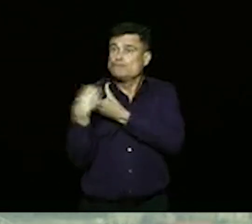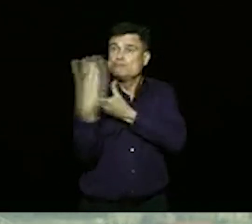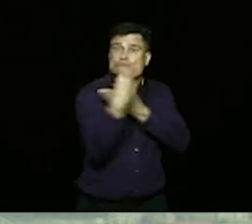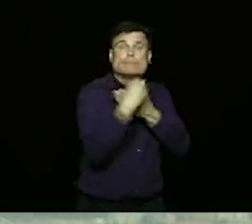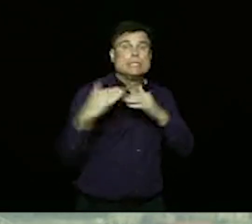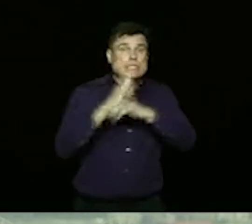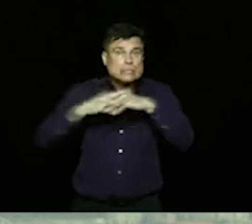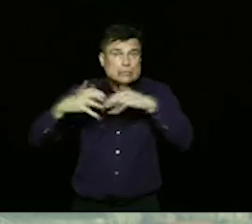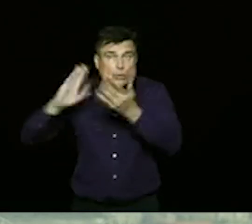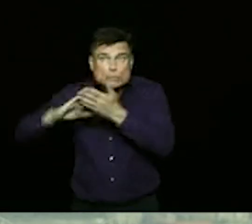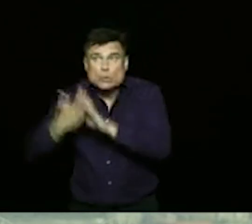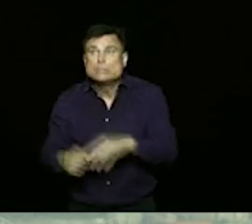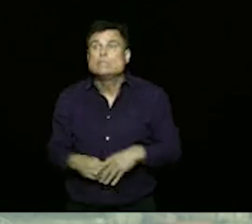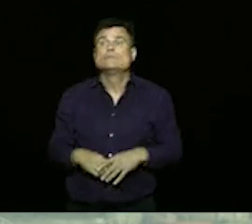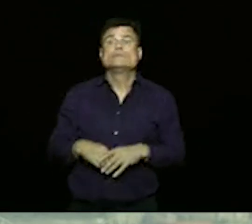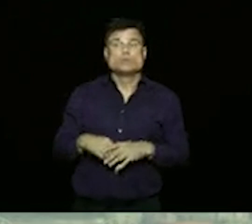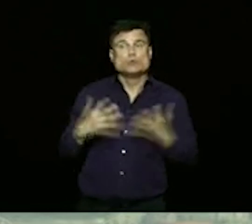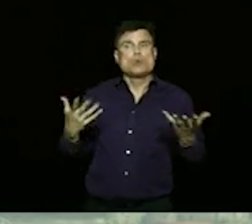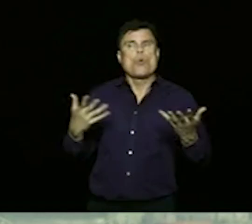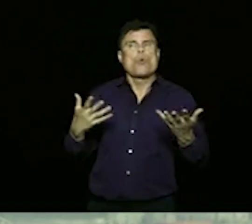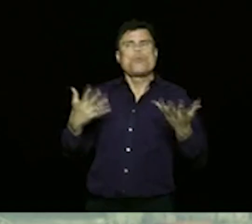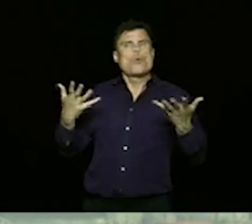hospitals. And without exception,